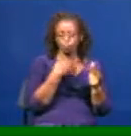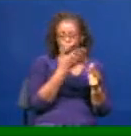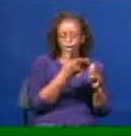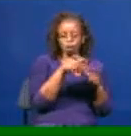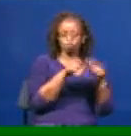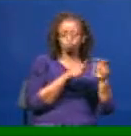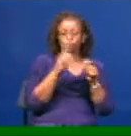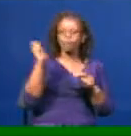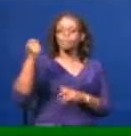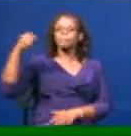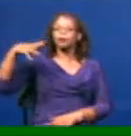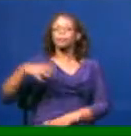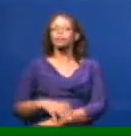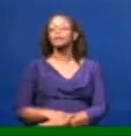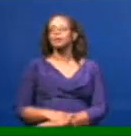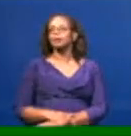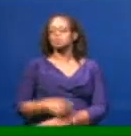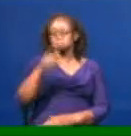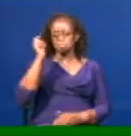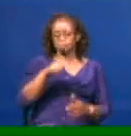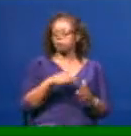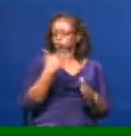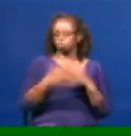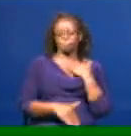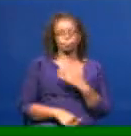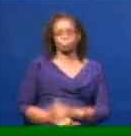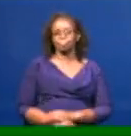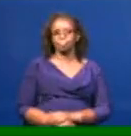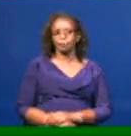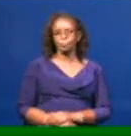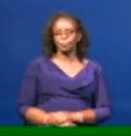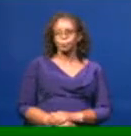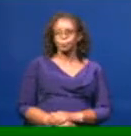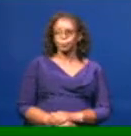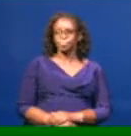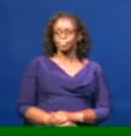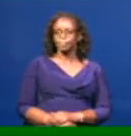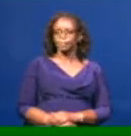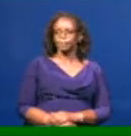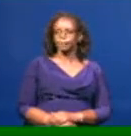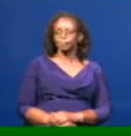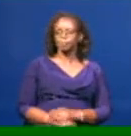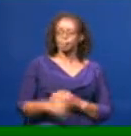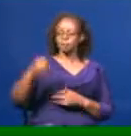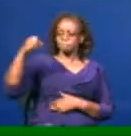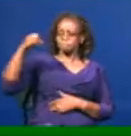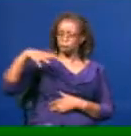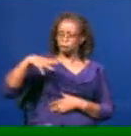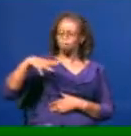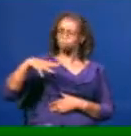power, and this has to come to an end, because power is a commodity